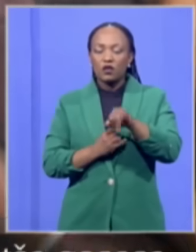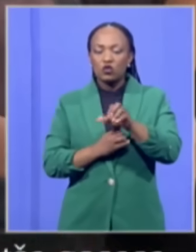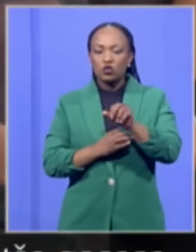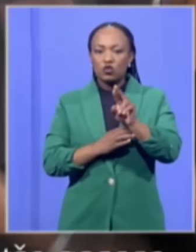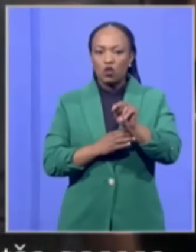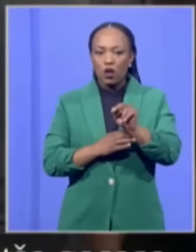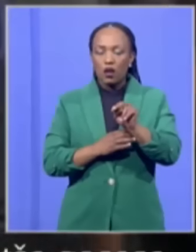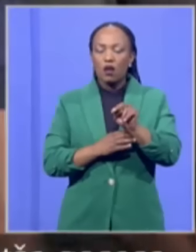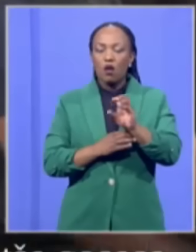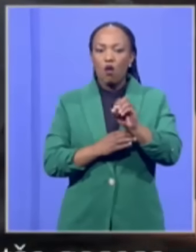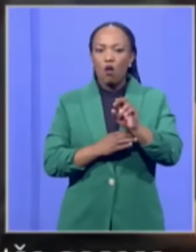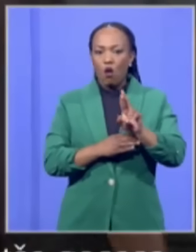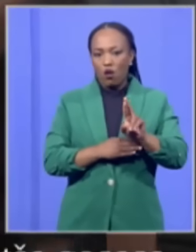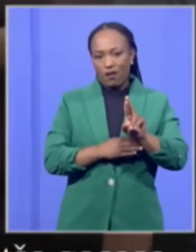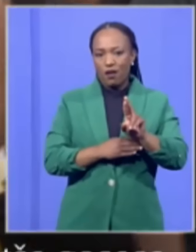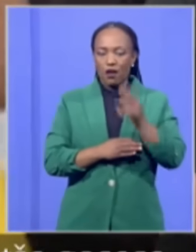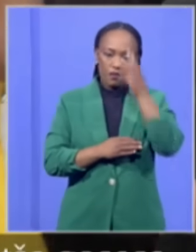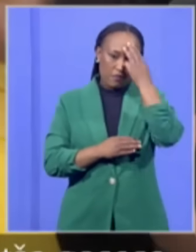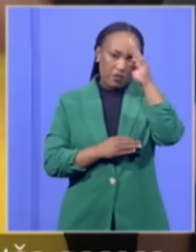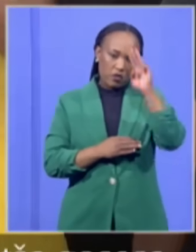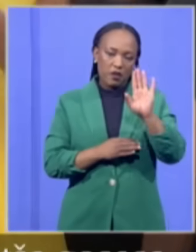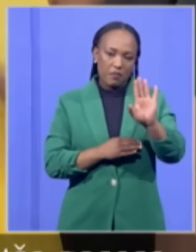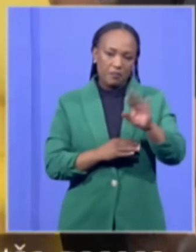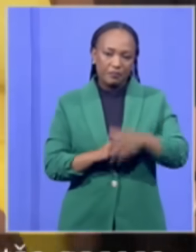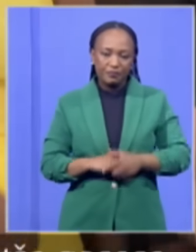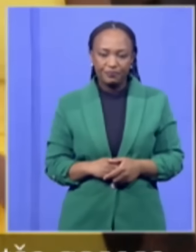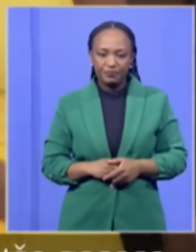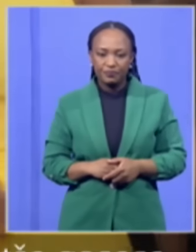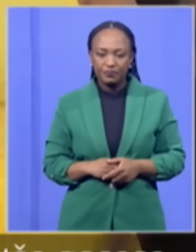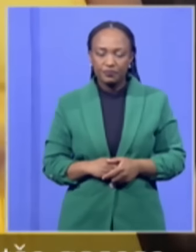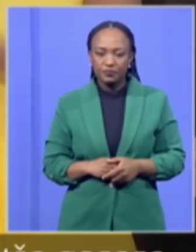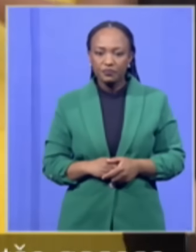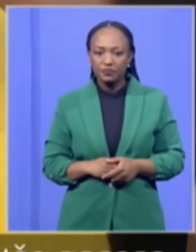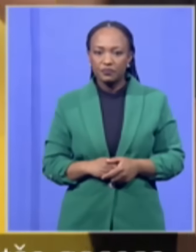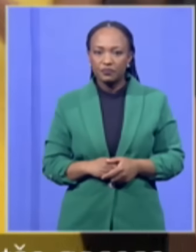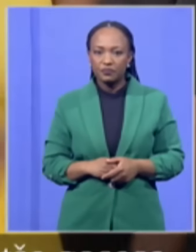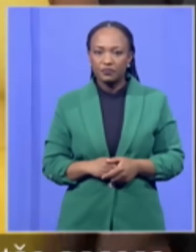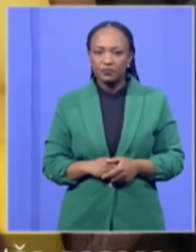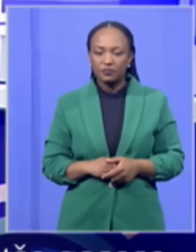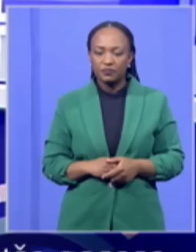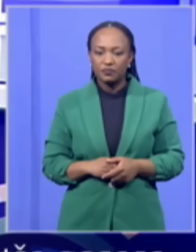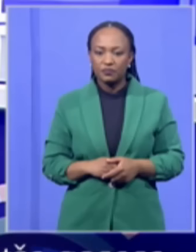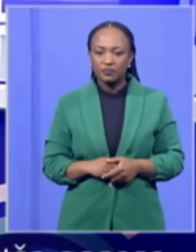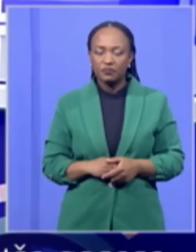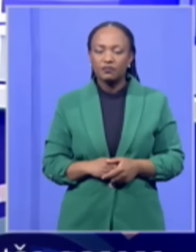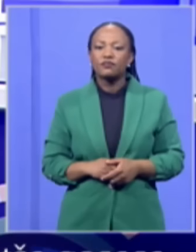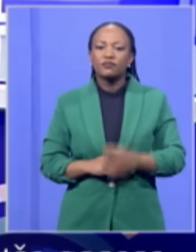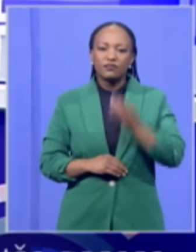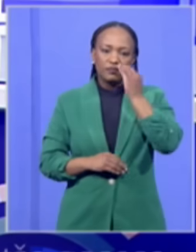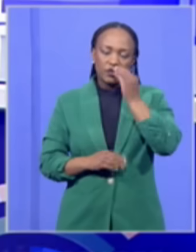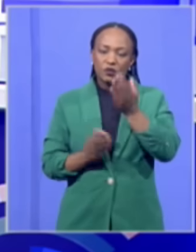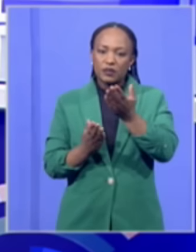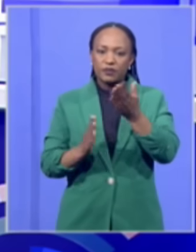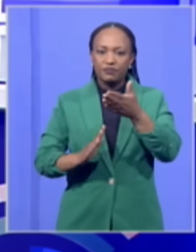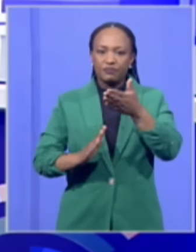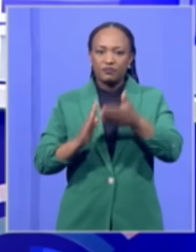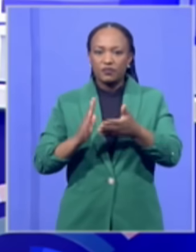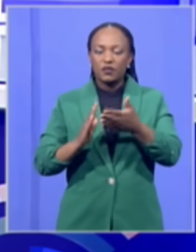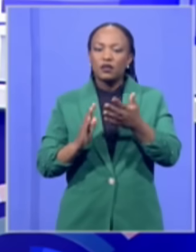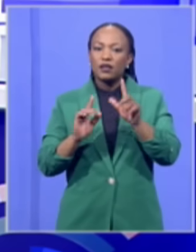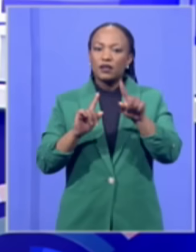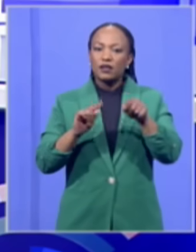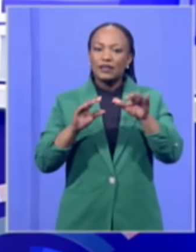tshwaretswe Pretoria. Ke Mahudi Molapo ditabeng tsa SABC ke le Rathanda Heidelberg. Bagešo di fella mo ba sehlopha sa ditaba